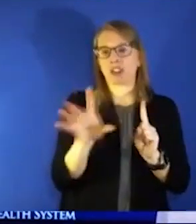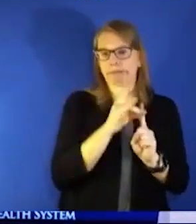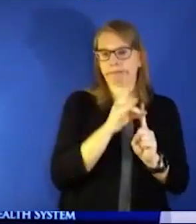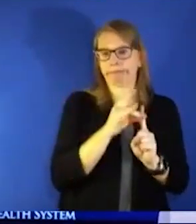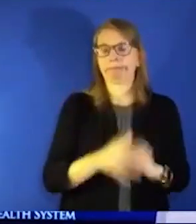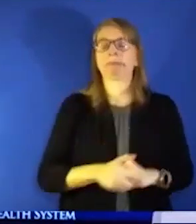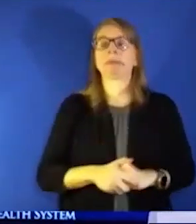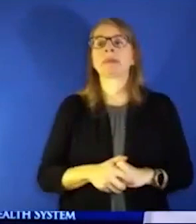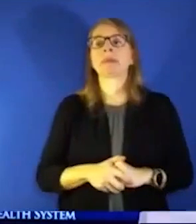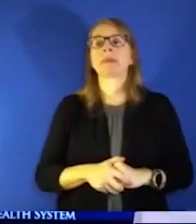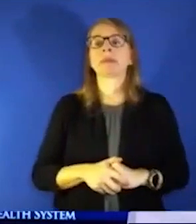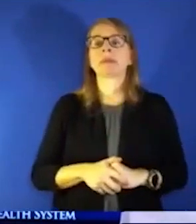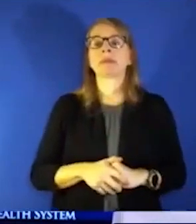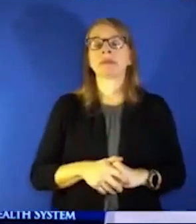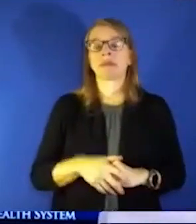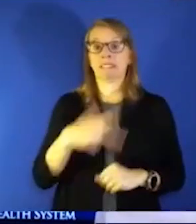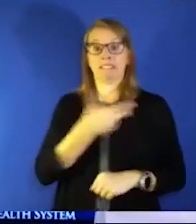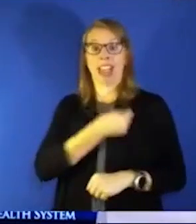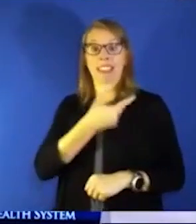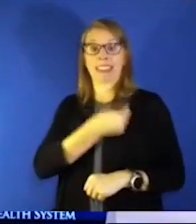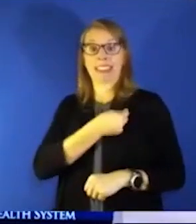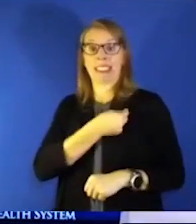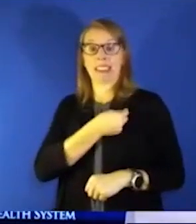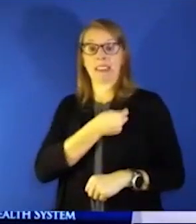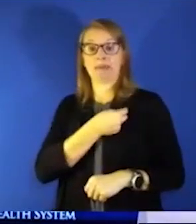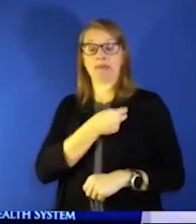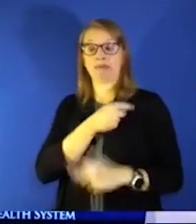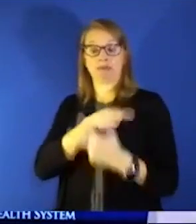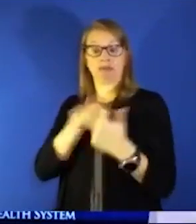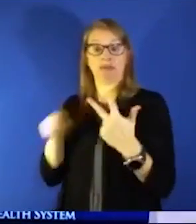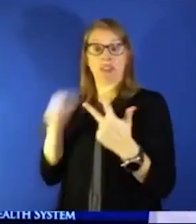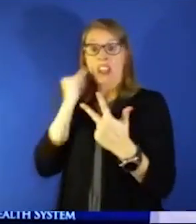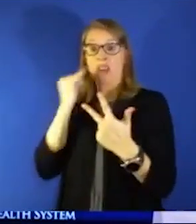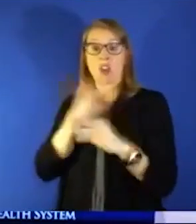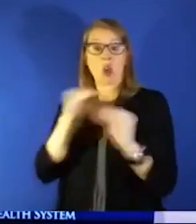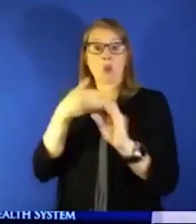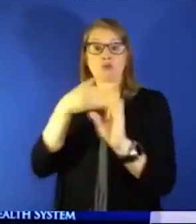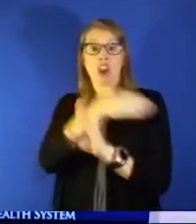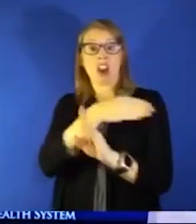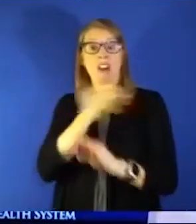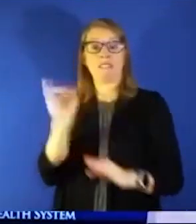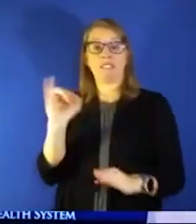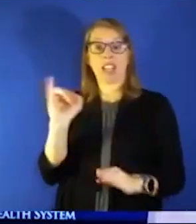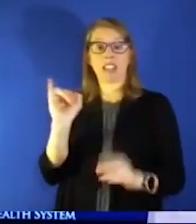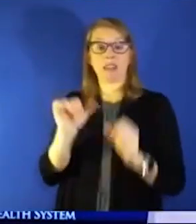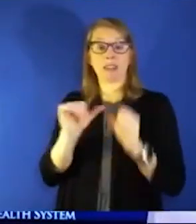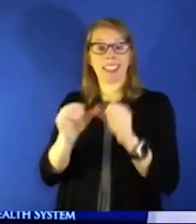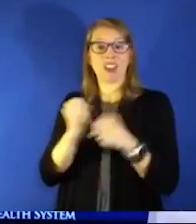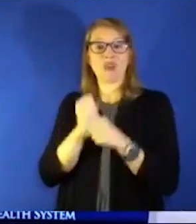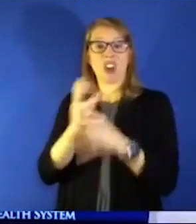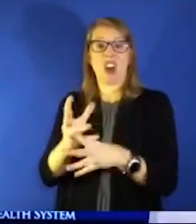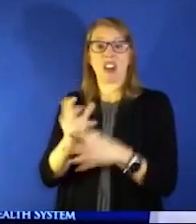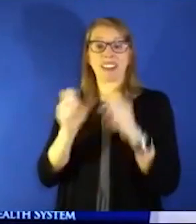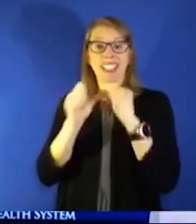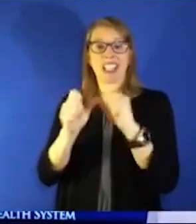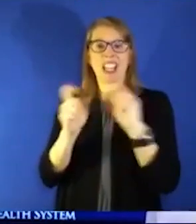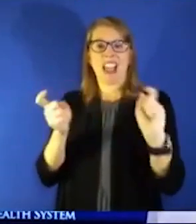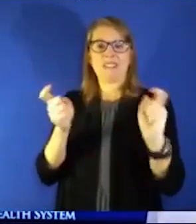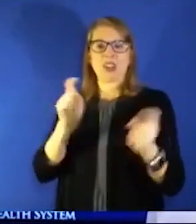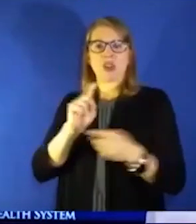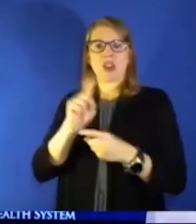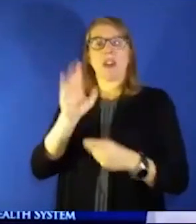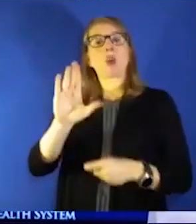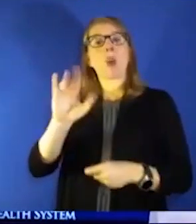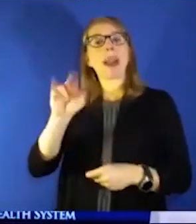vaccines, even if you don't have prior infection, also continue to cause that continued evolution of your immune system. And